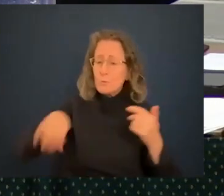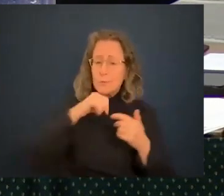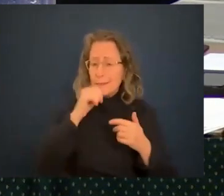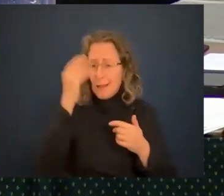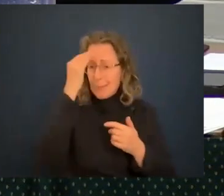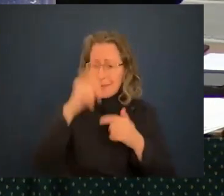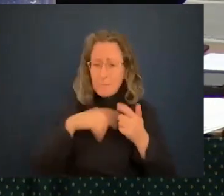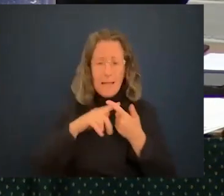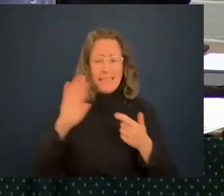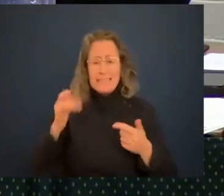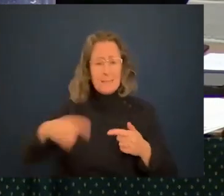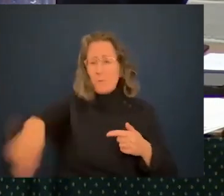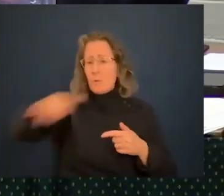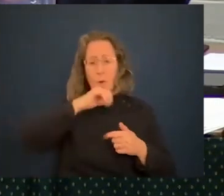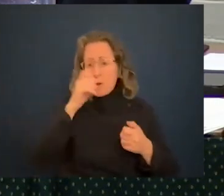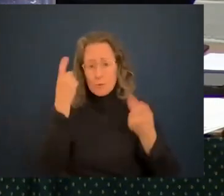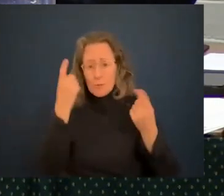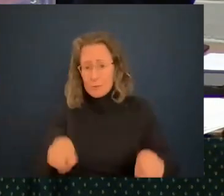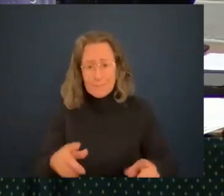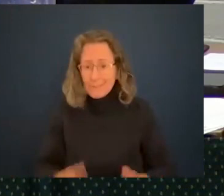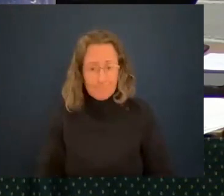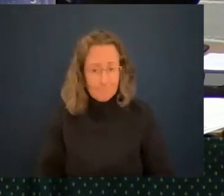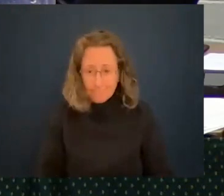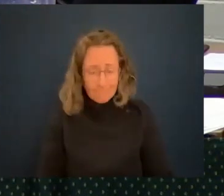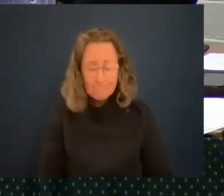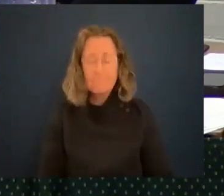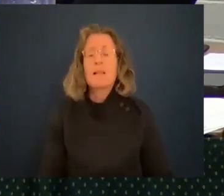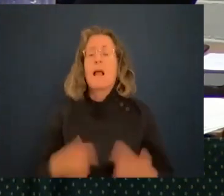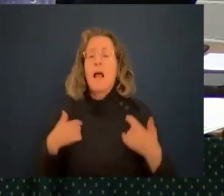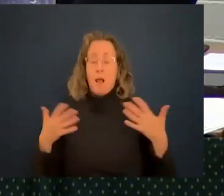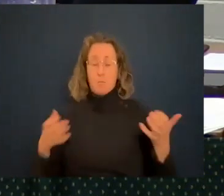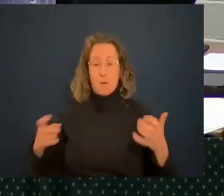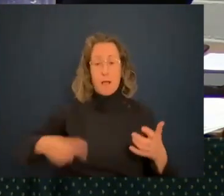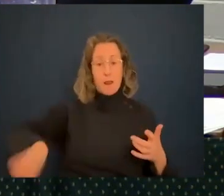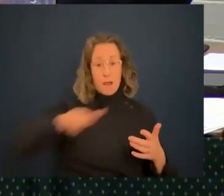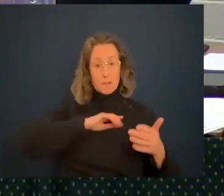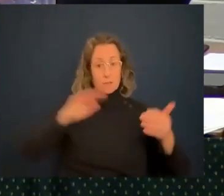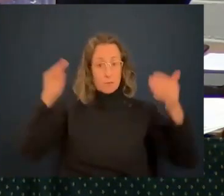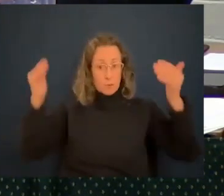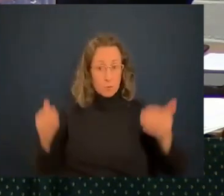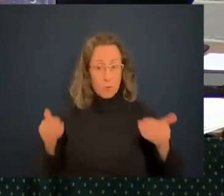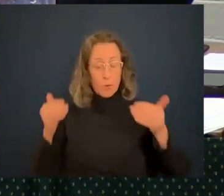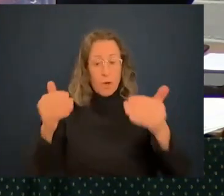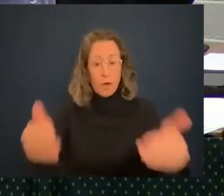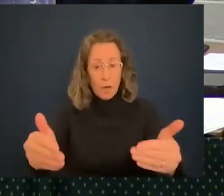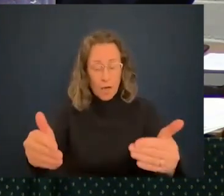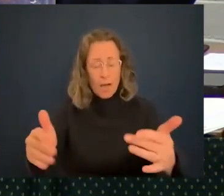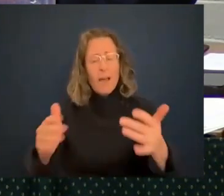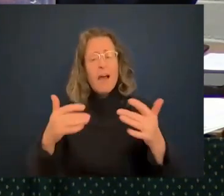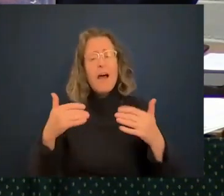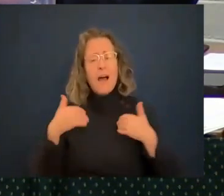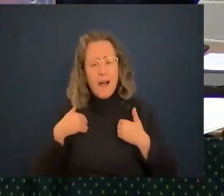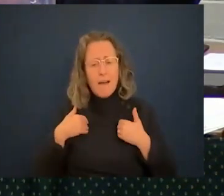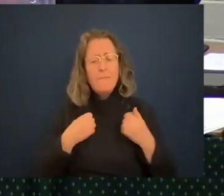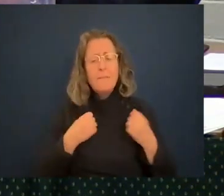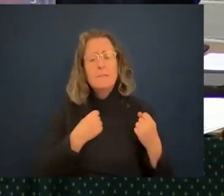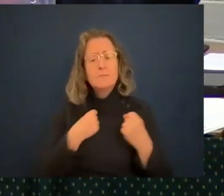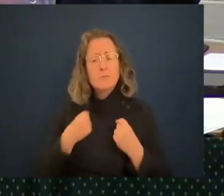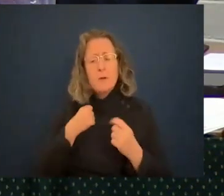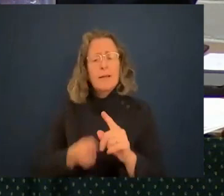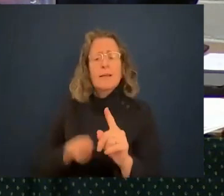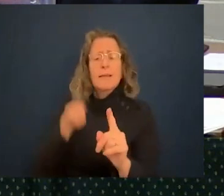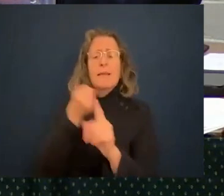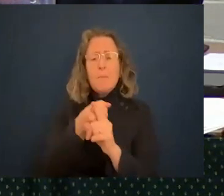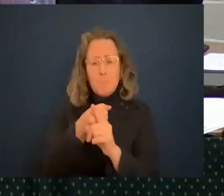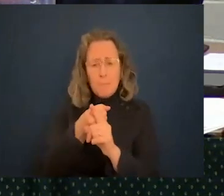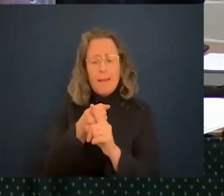here I just want us to move forward in a way that will be impactful and sustainable in a long lasting way right